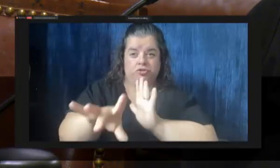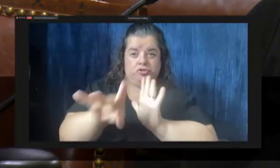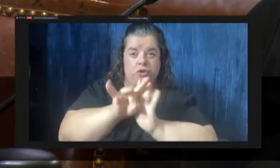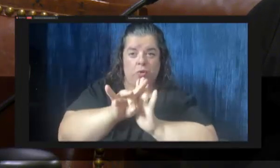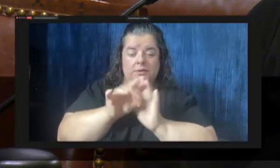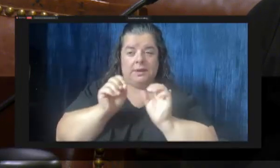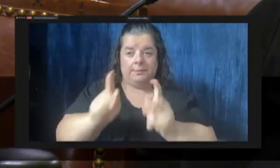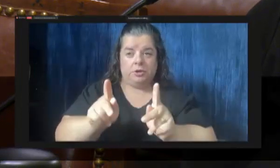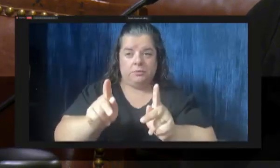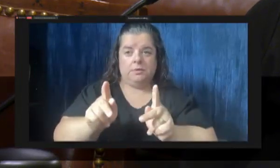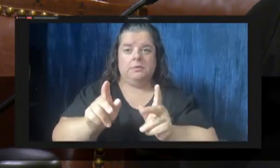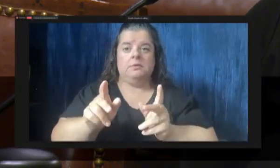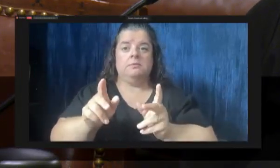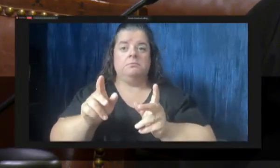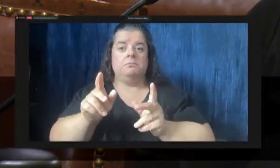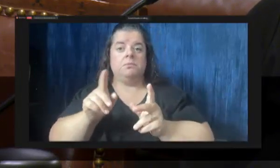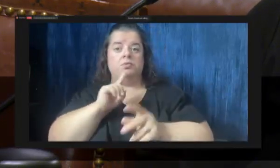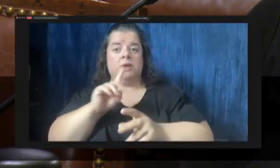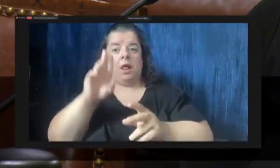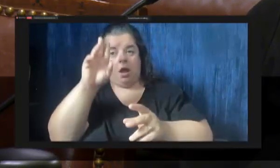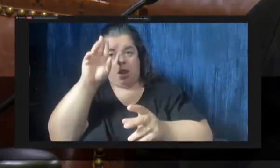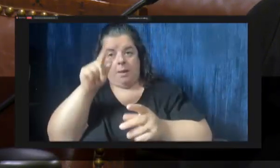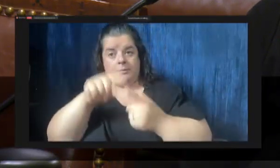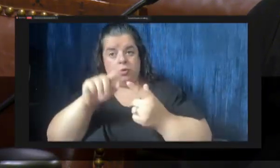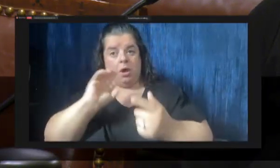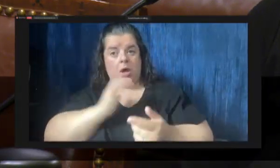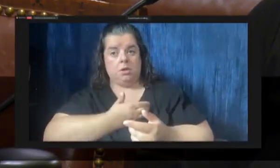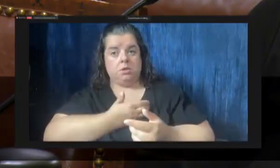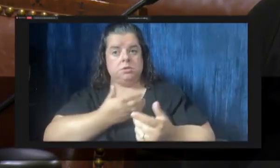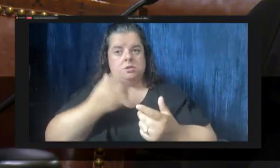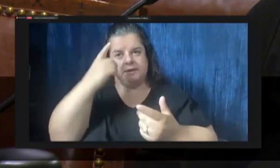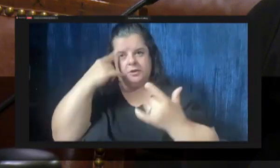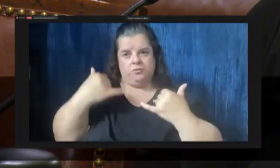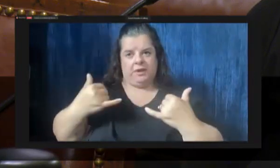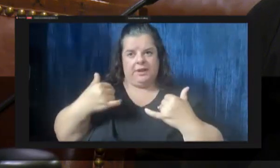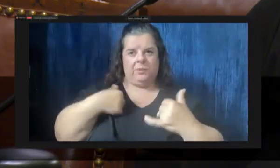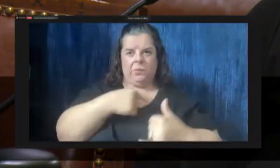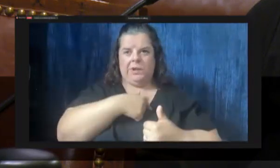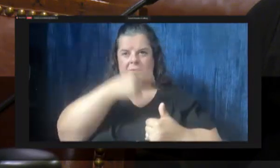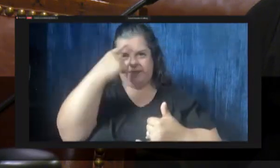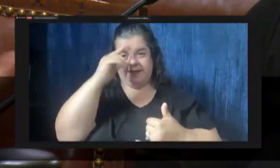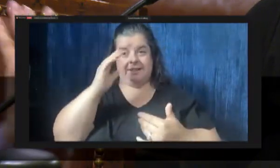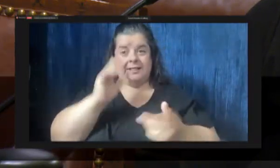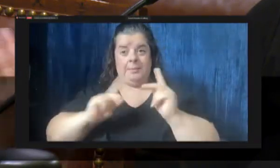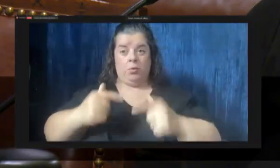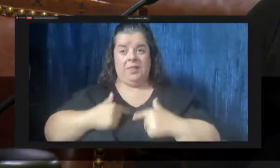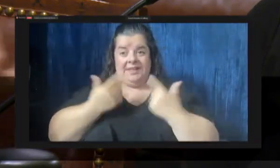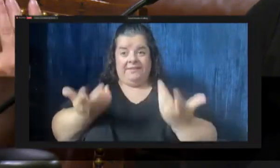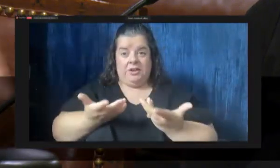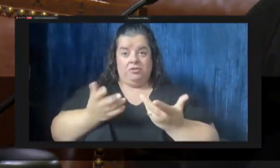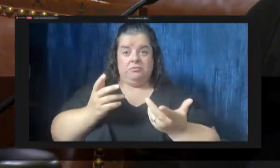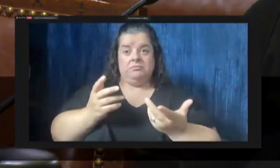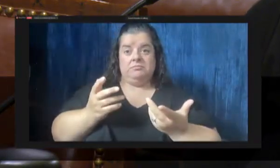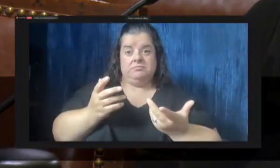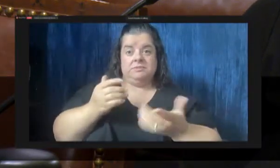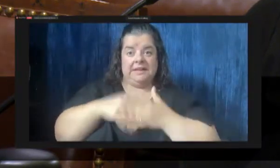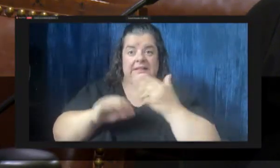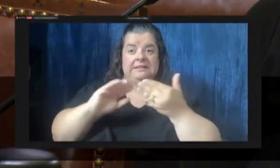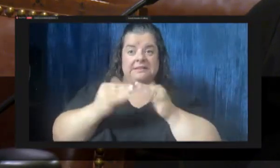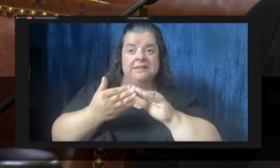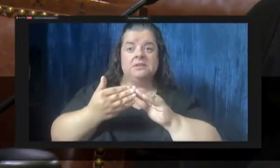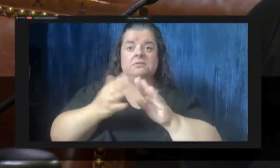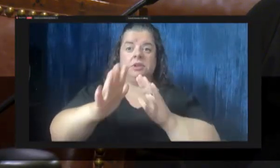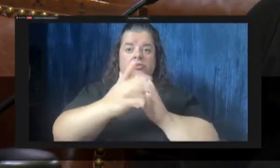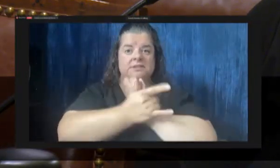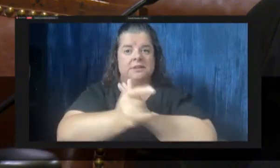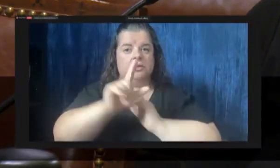opportunity to do that is really up to us. I think at the moment we were thinking that yes, we should give our residents who are, you know, qualified and skilled hunters